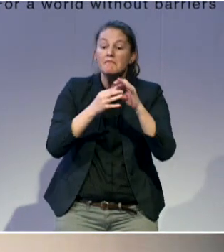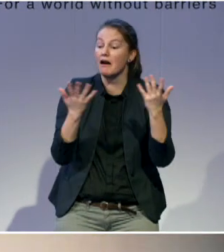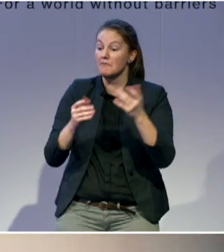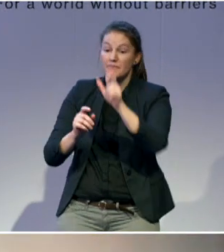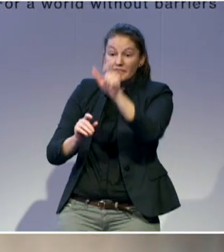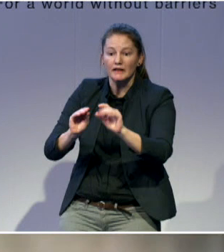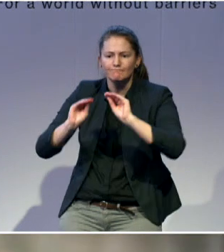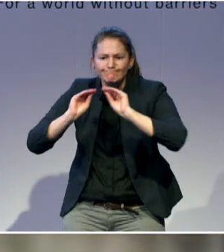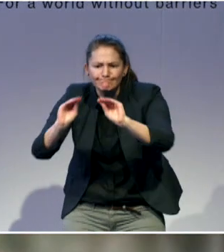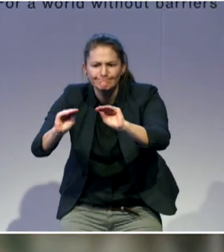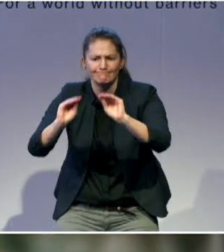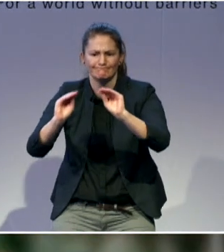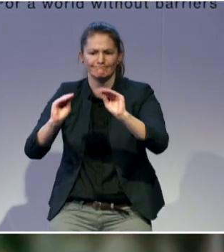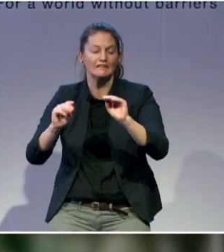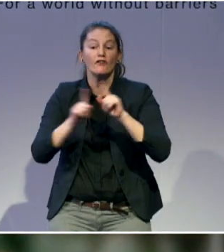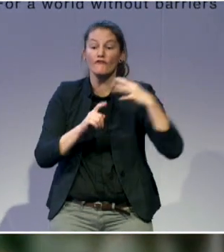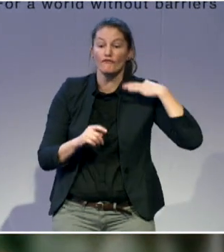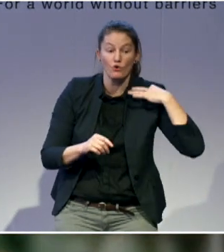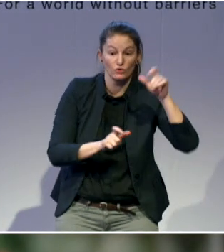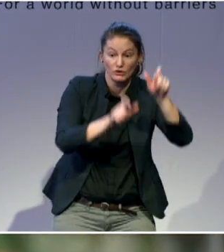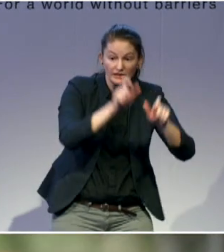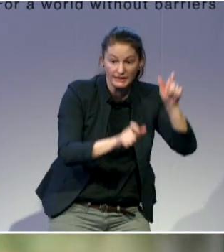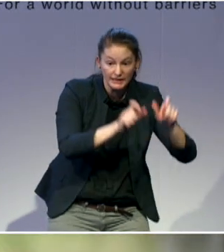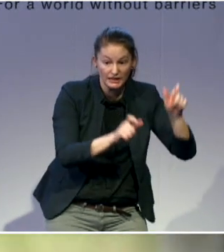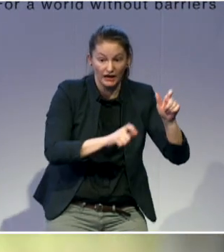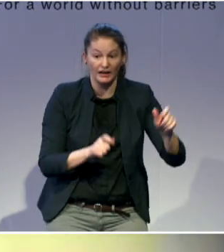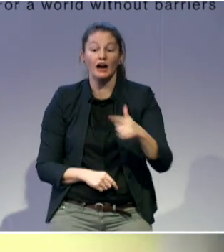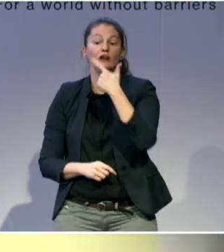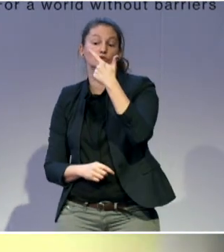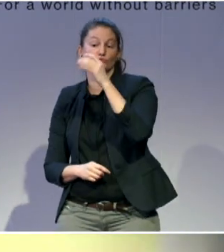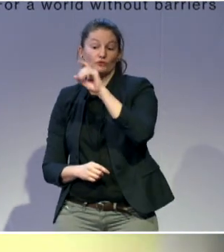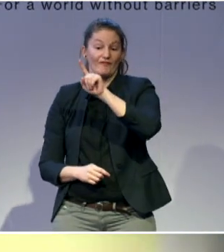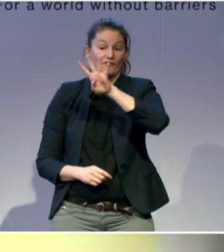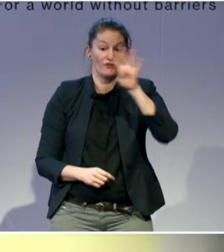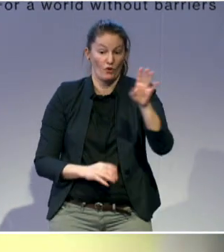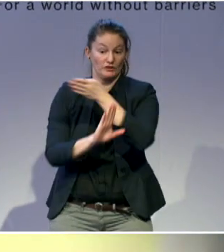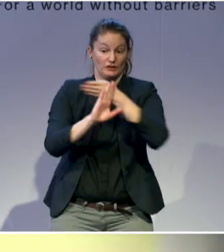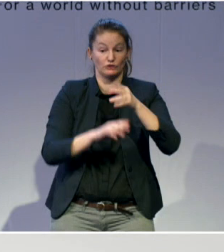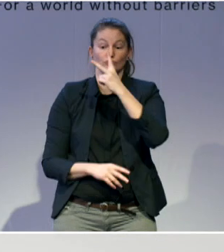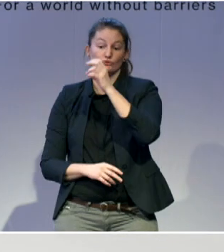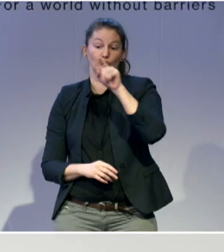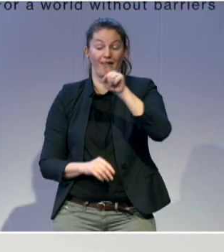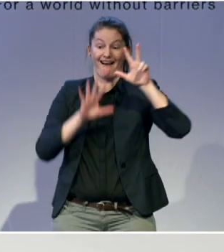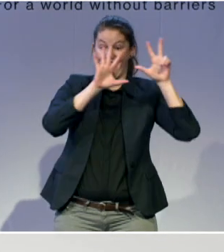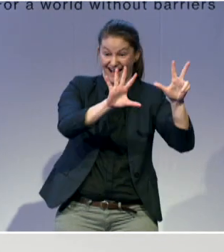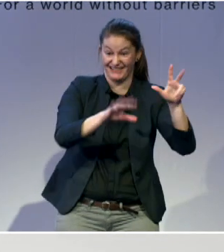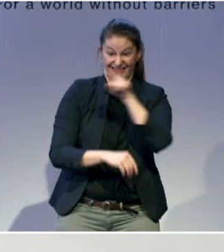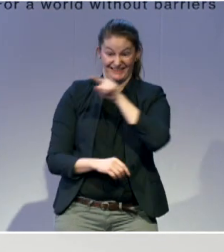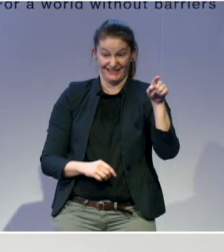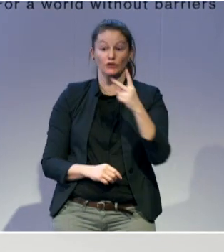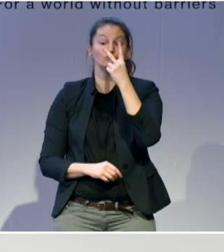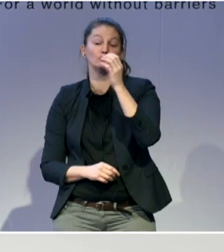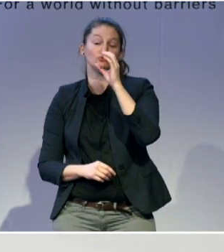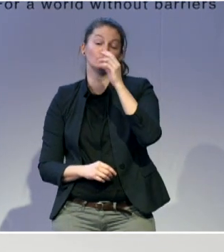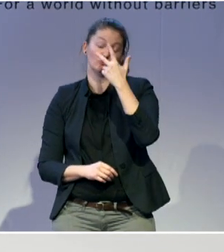2014 to 2018, approximately 2,300 individuals have received training